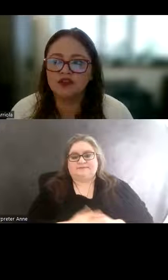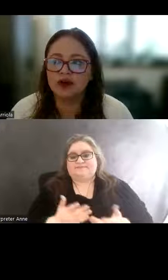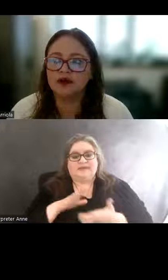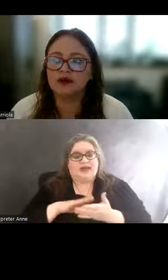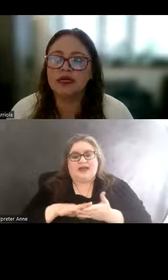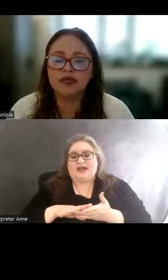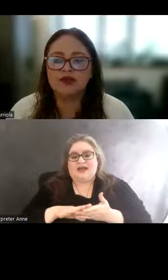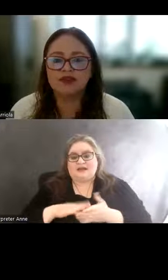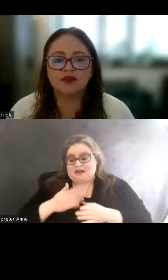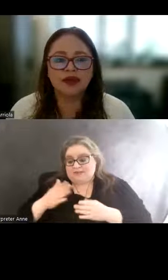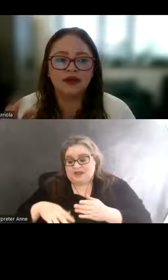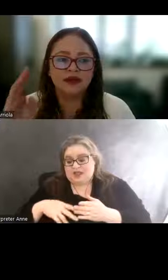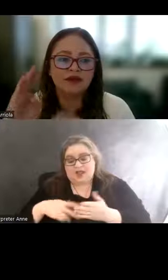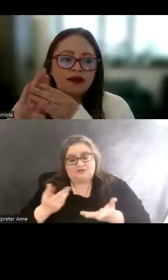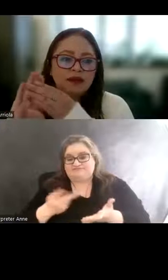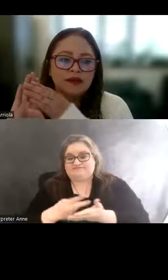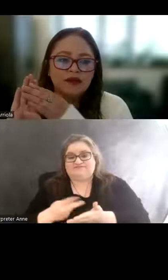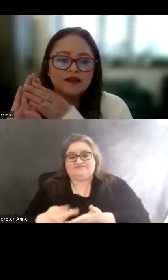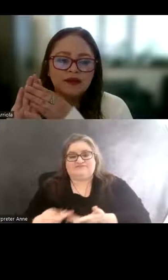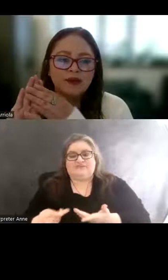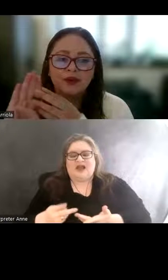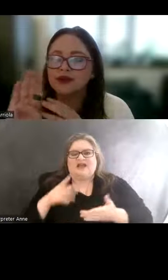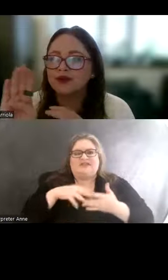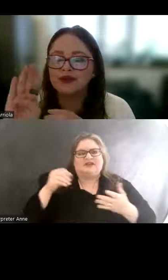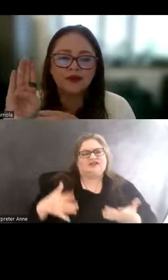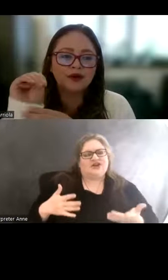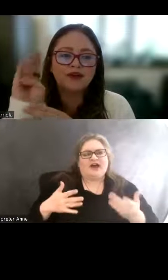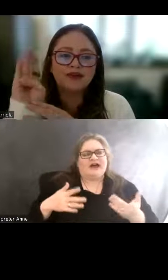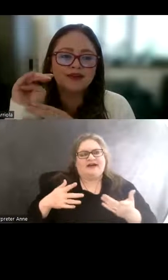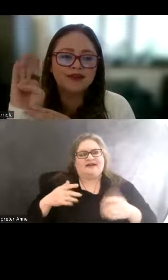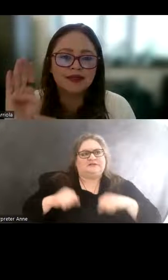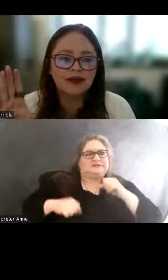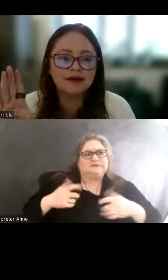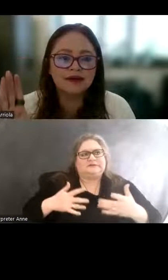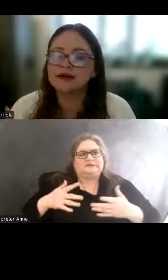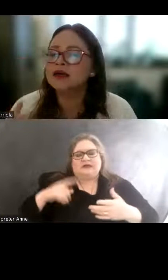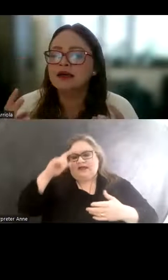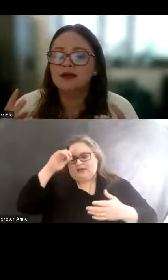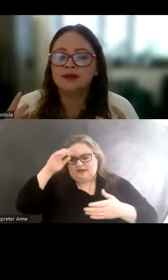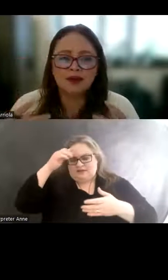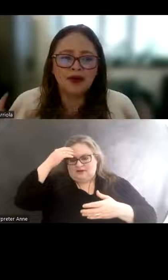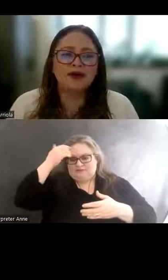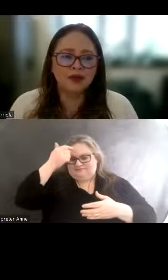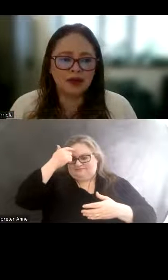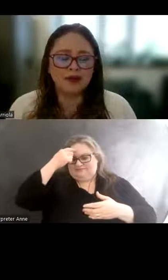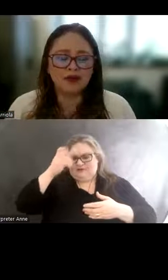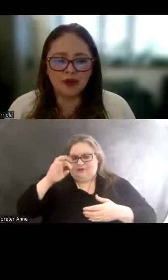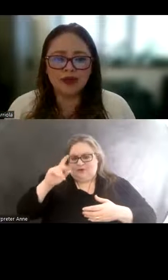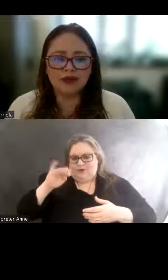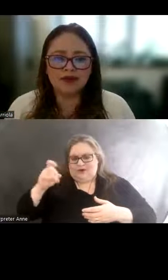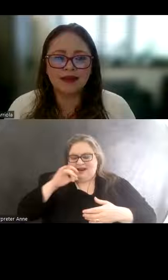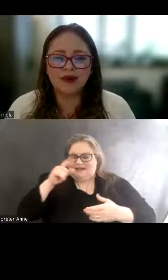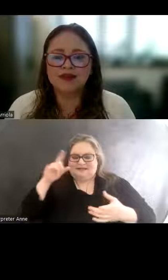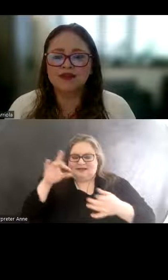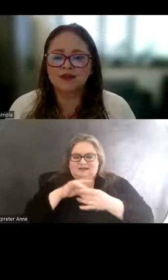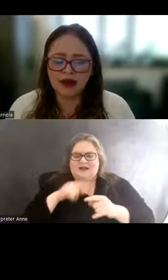So if a child is dysregulated, if that lid is flipped, their prefrontal cortex is disconnected, they're not going to be able to